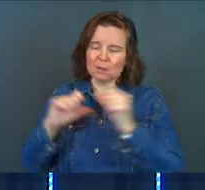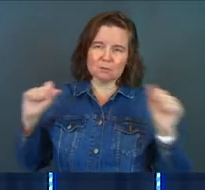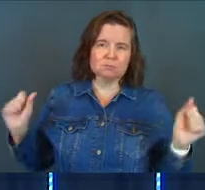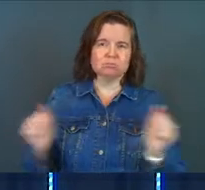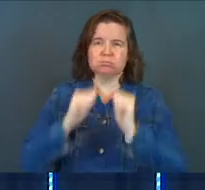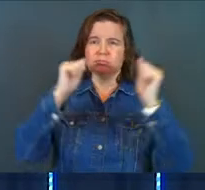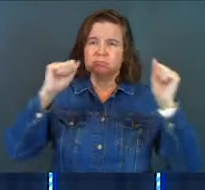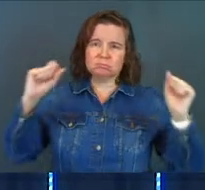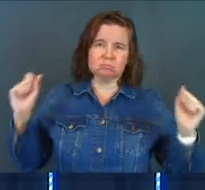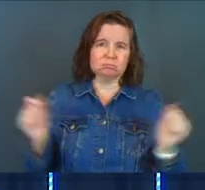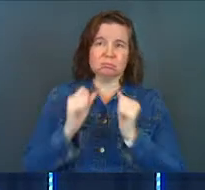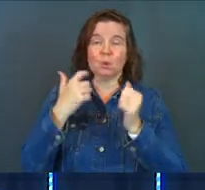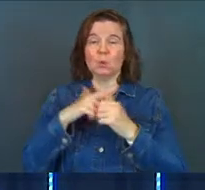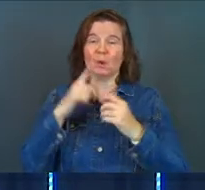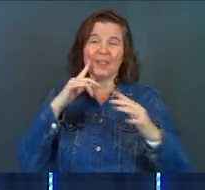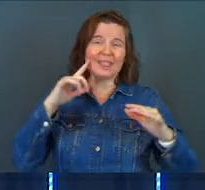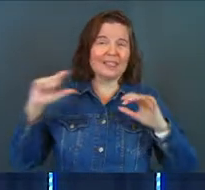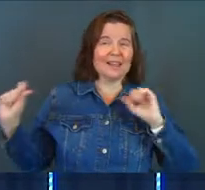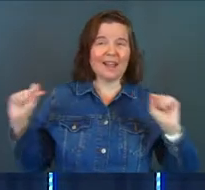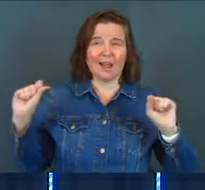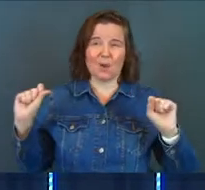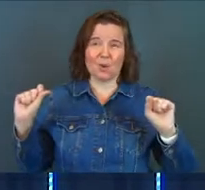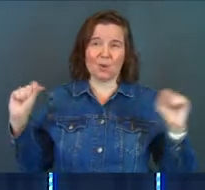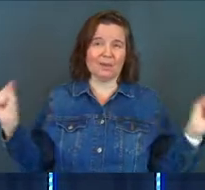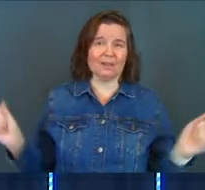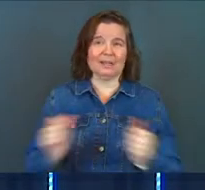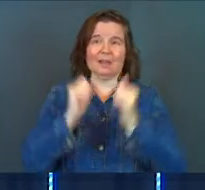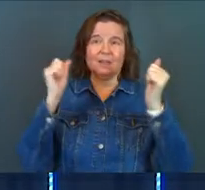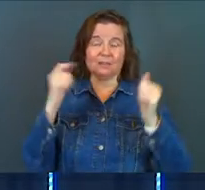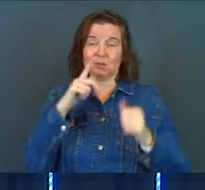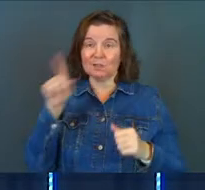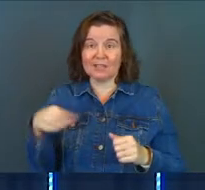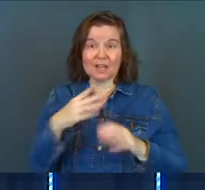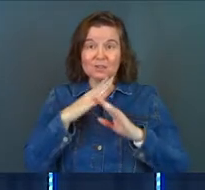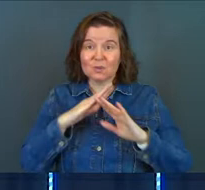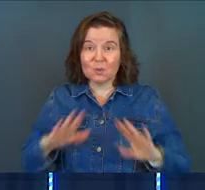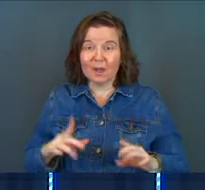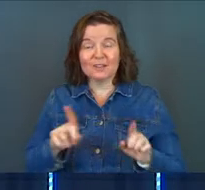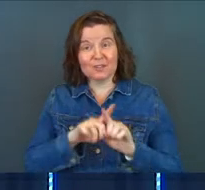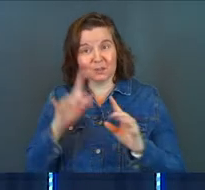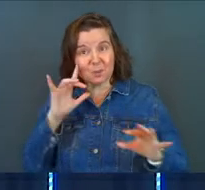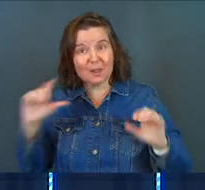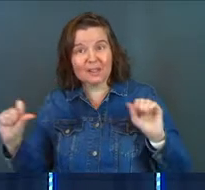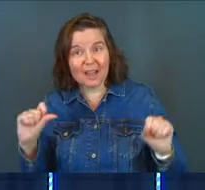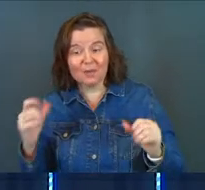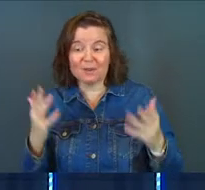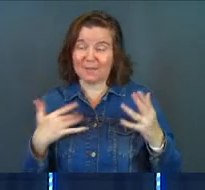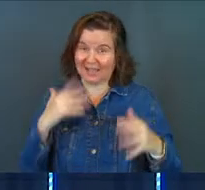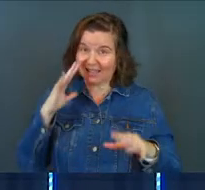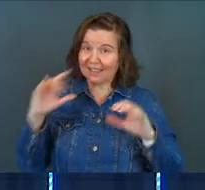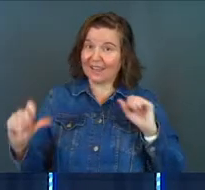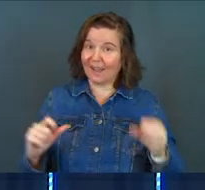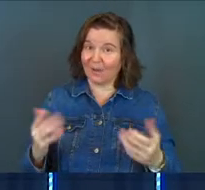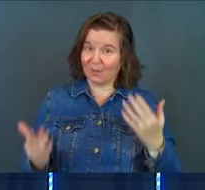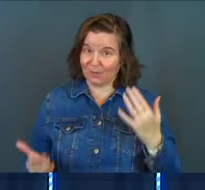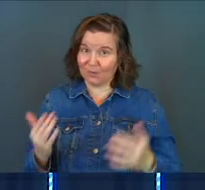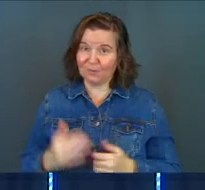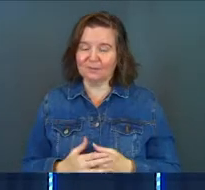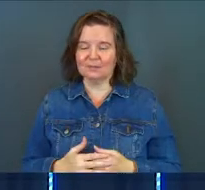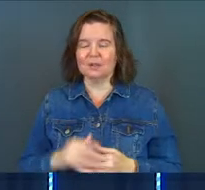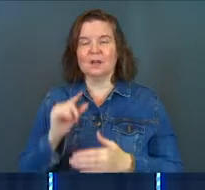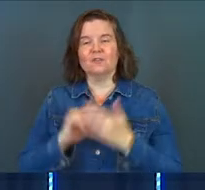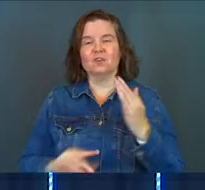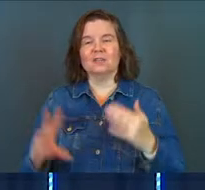of cymbals. Praise him with loud clanging cymbals. So it's not just quiet, it's also loud. It might get loud.